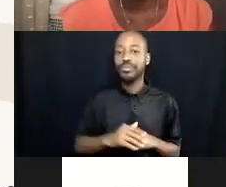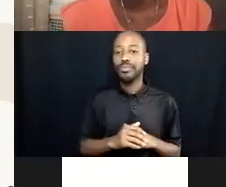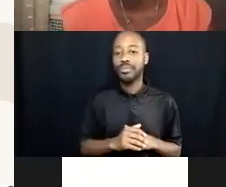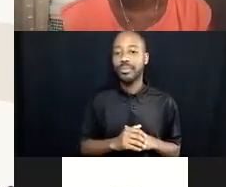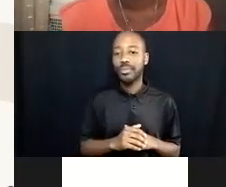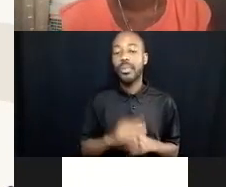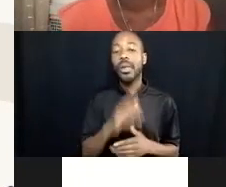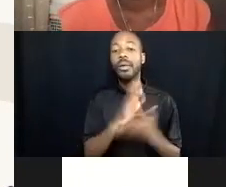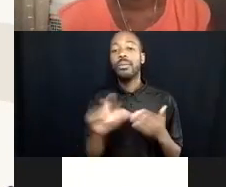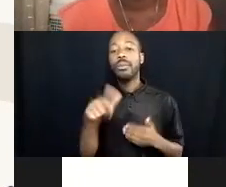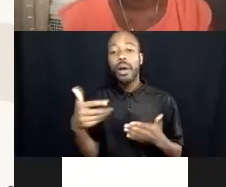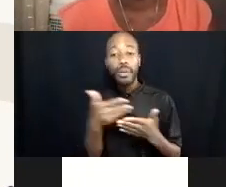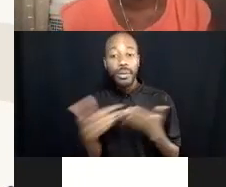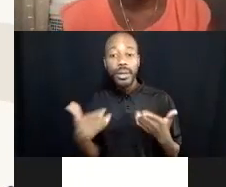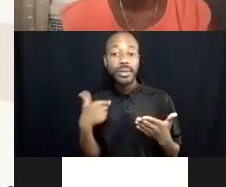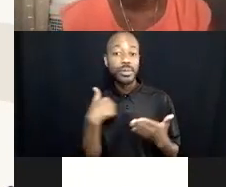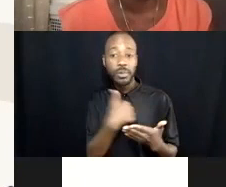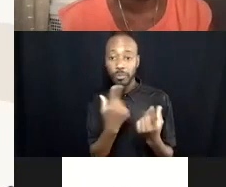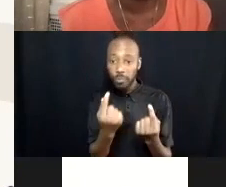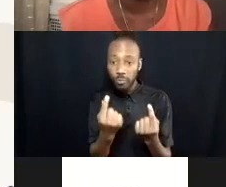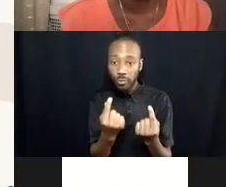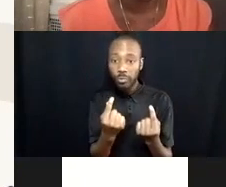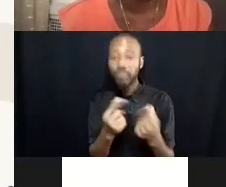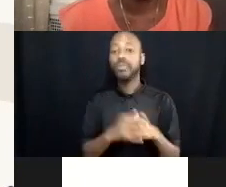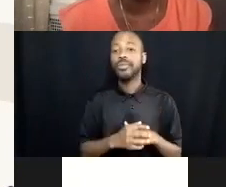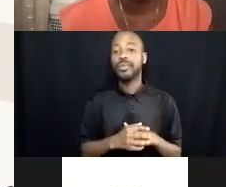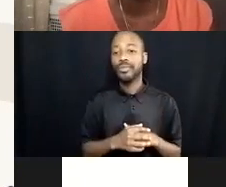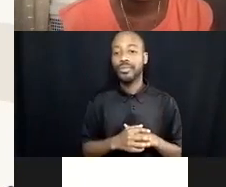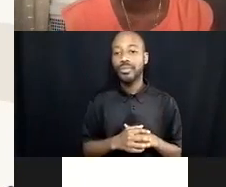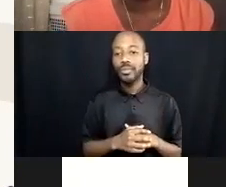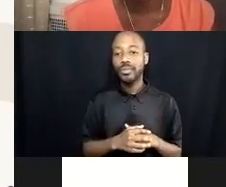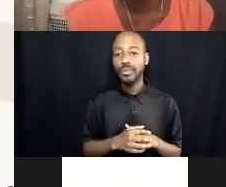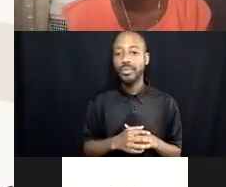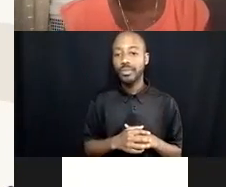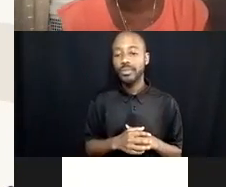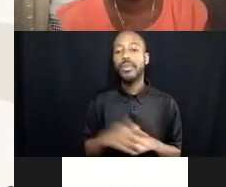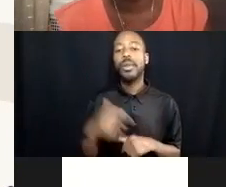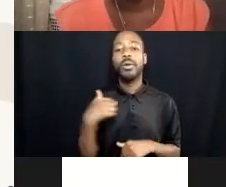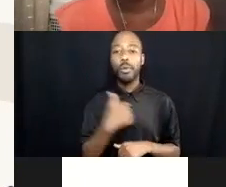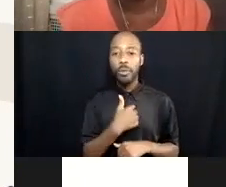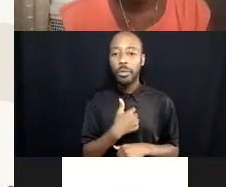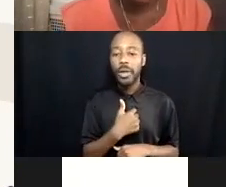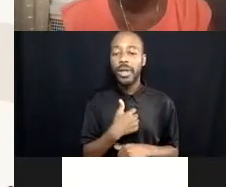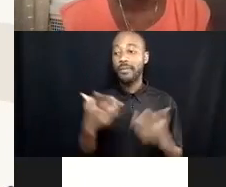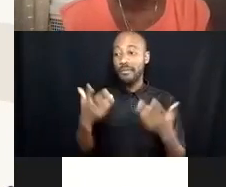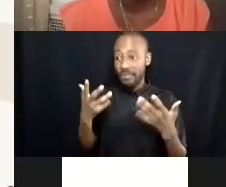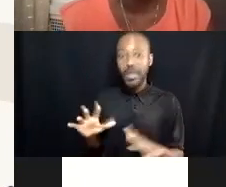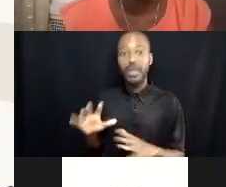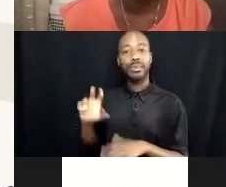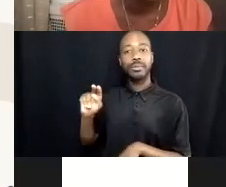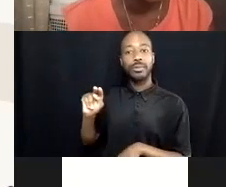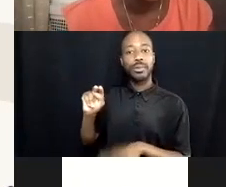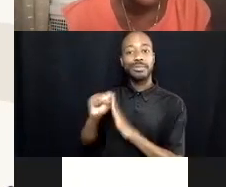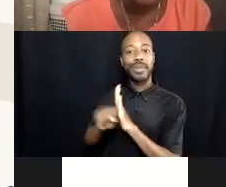Some of the other things that we do, we impact we have impacted, North Carolina